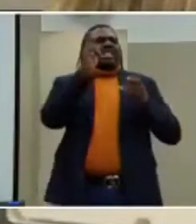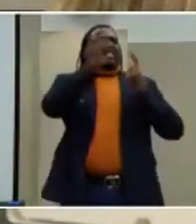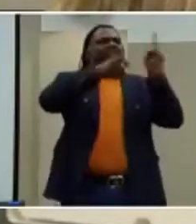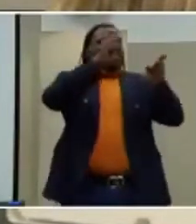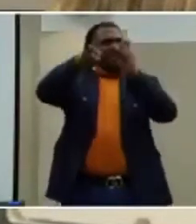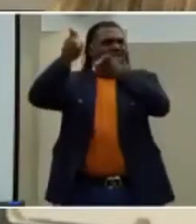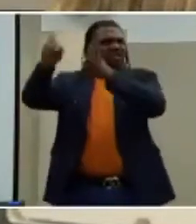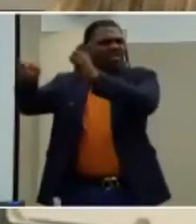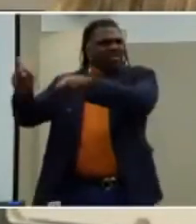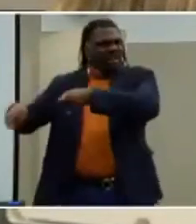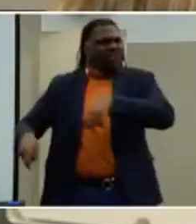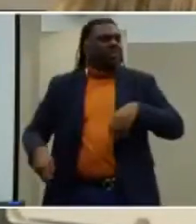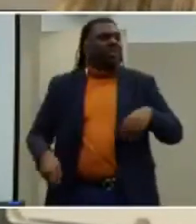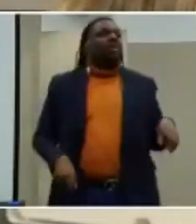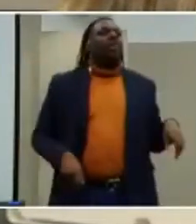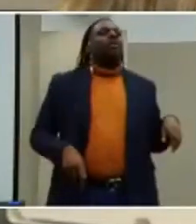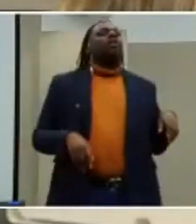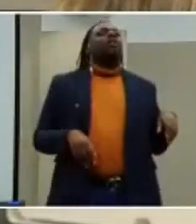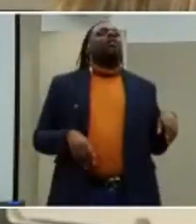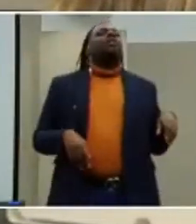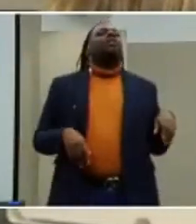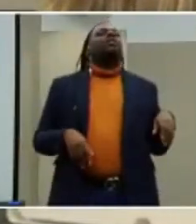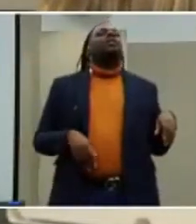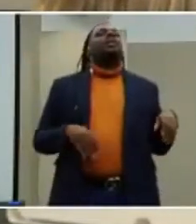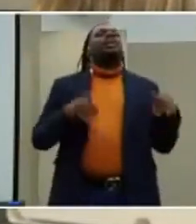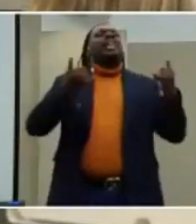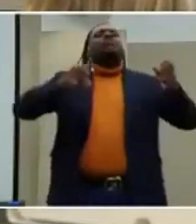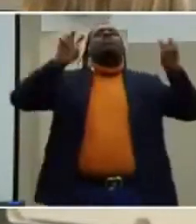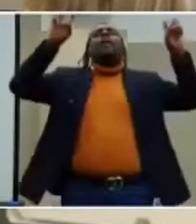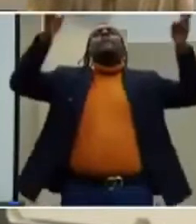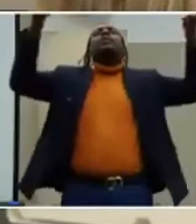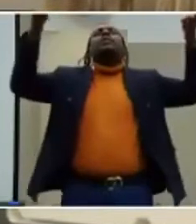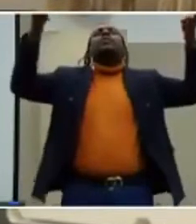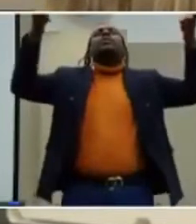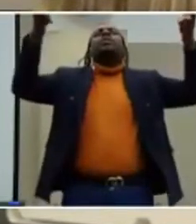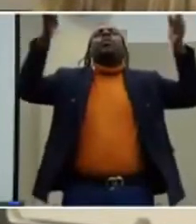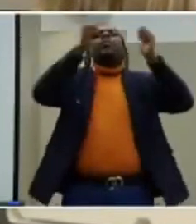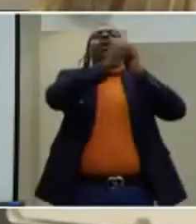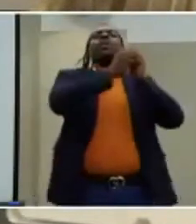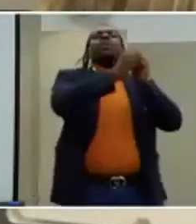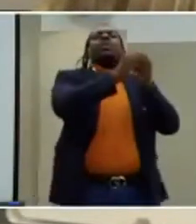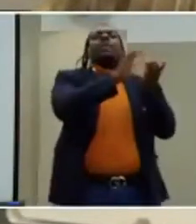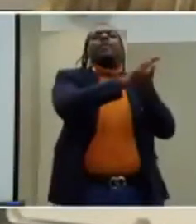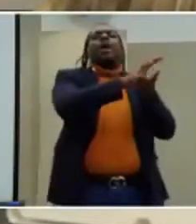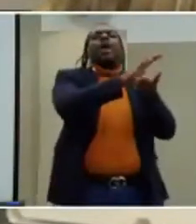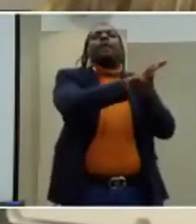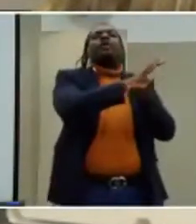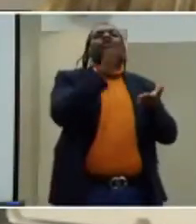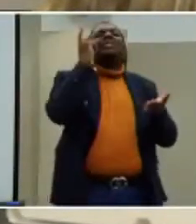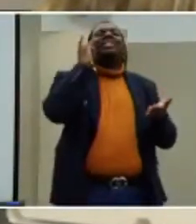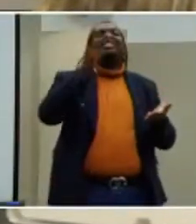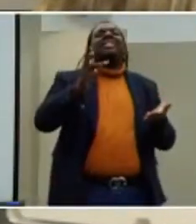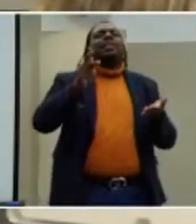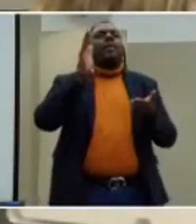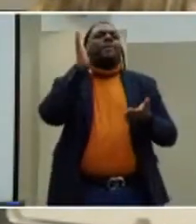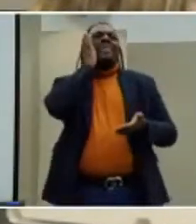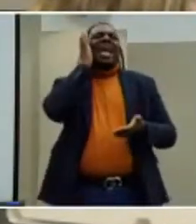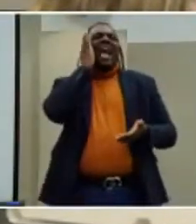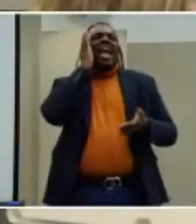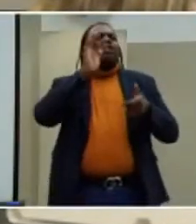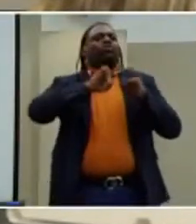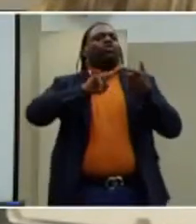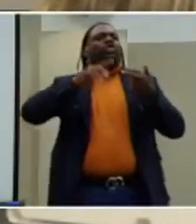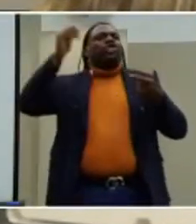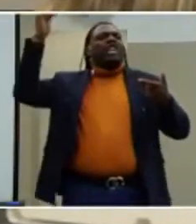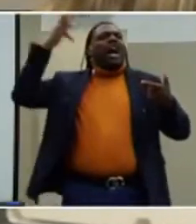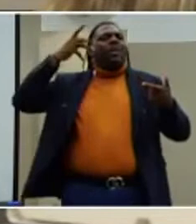from the topic on the front of the handout, you can see beds, showers, and other reasons I can't